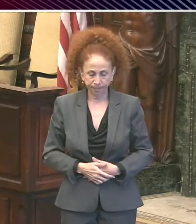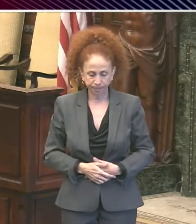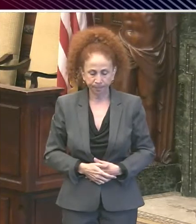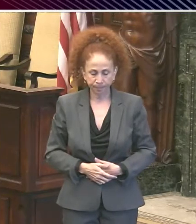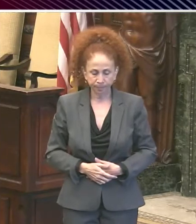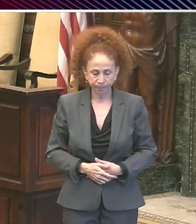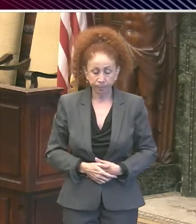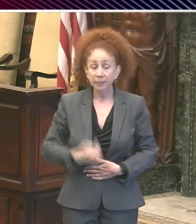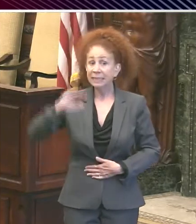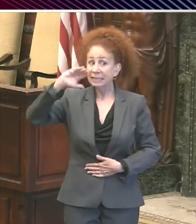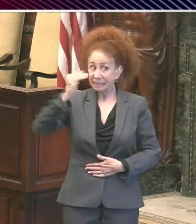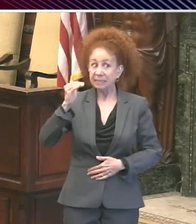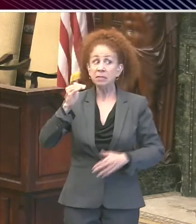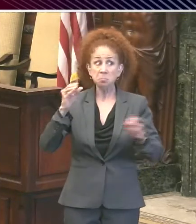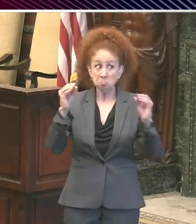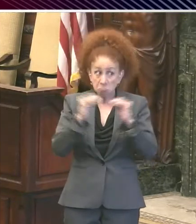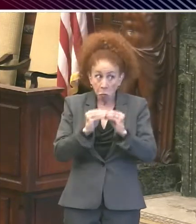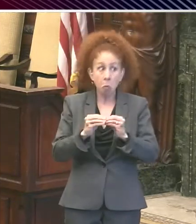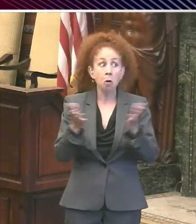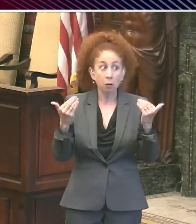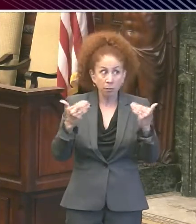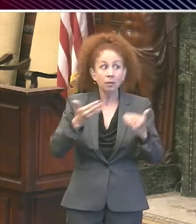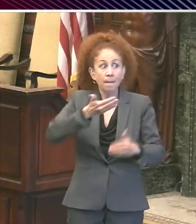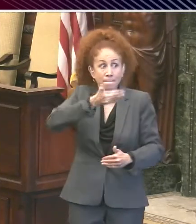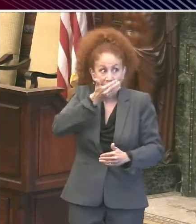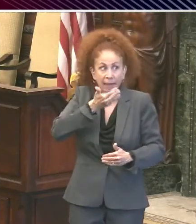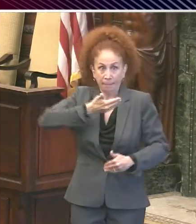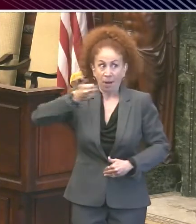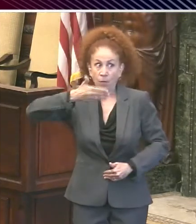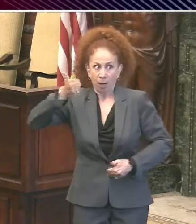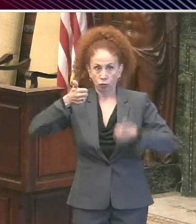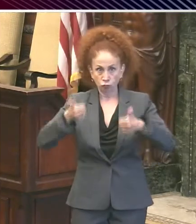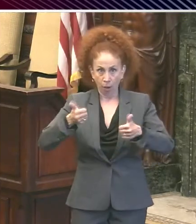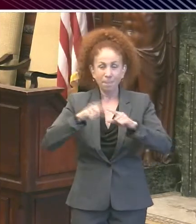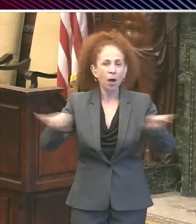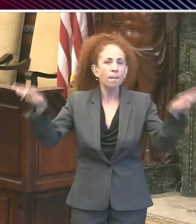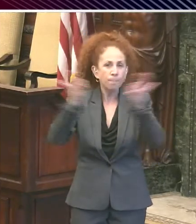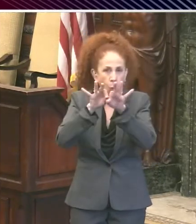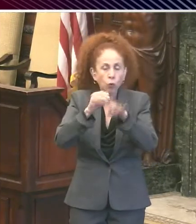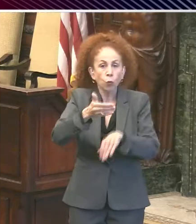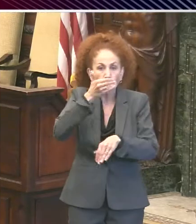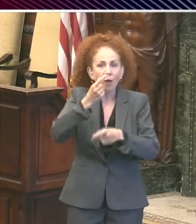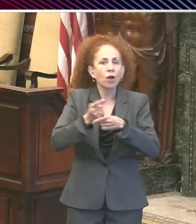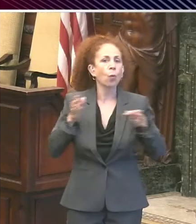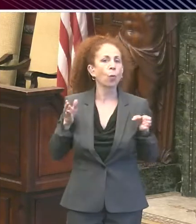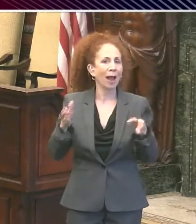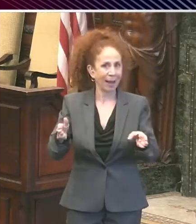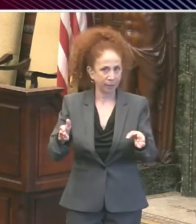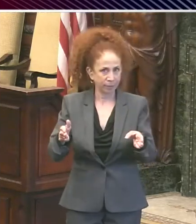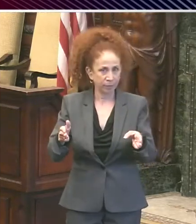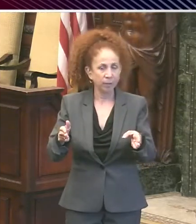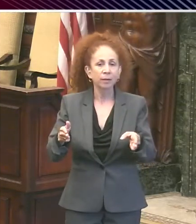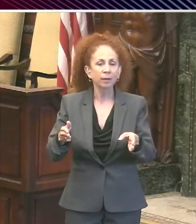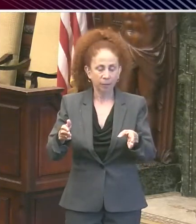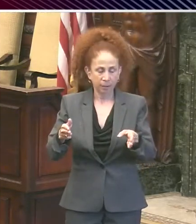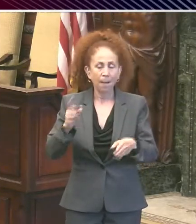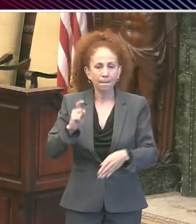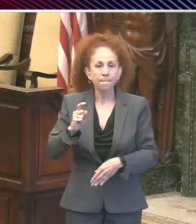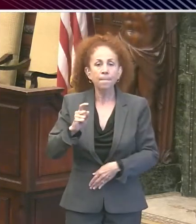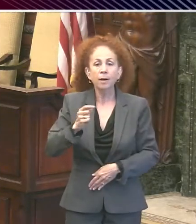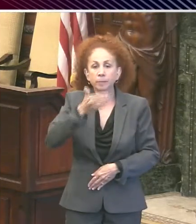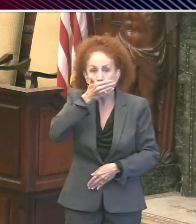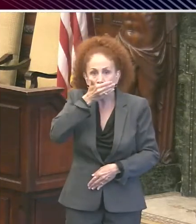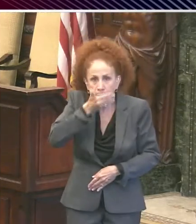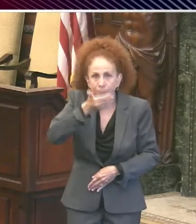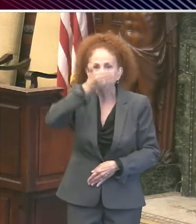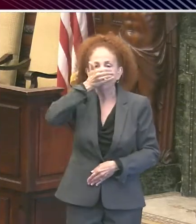People are getting much better at wearing masks, and that's great. But it's important for people to wear masks correctly. A mask should cover your mouth and